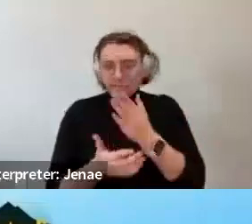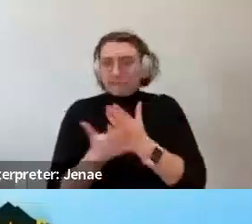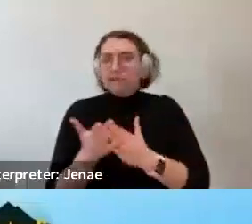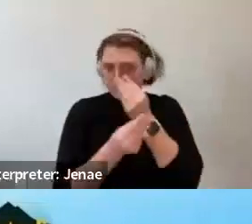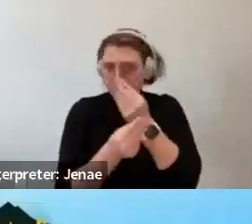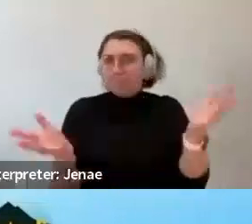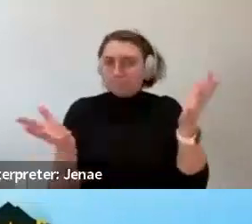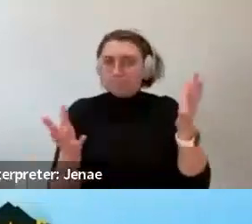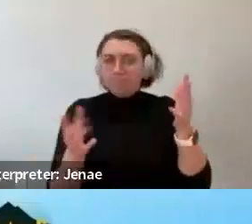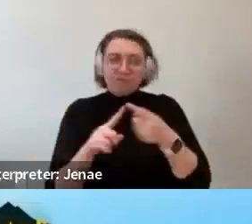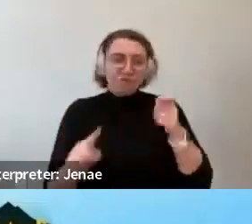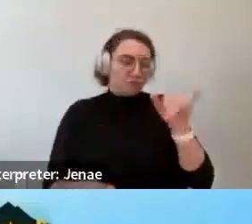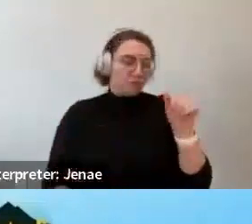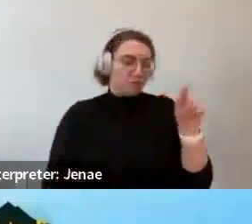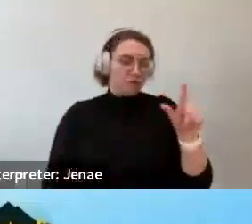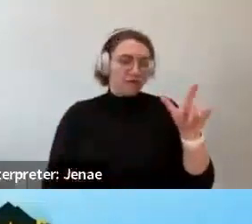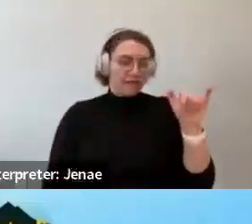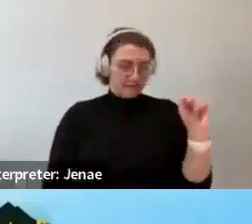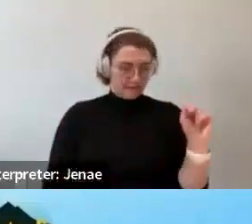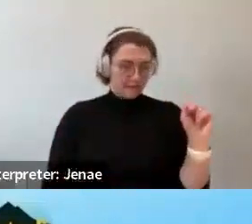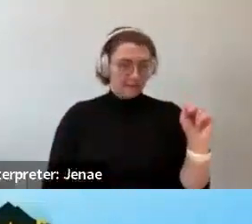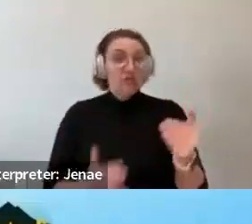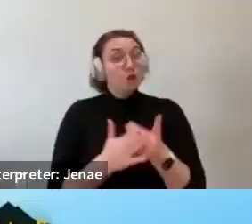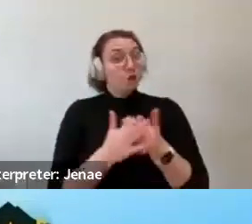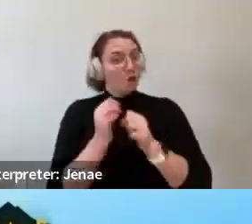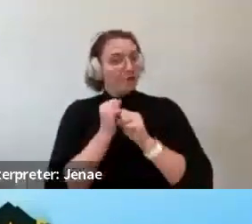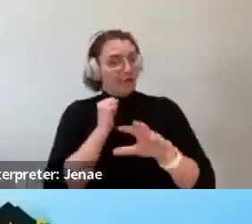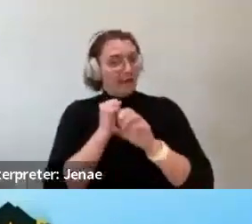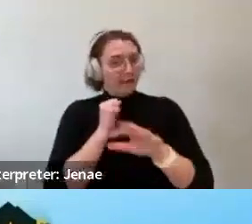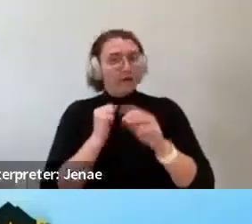you from Jaslyn. We have a new flyer for